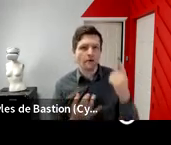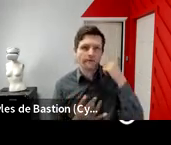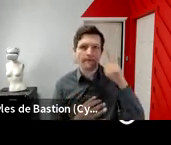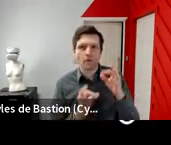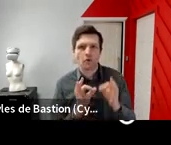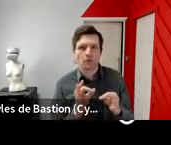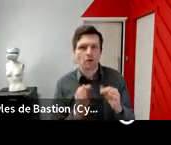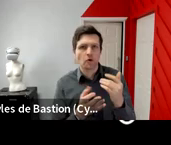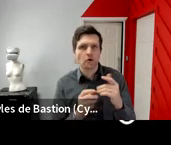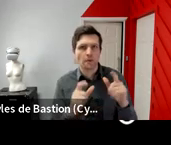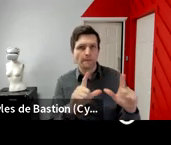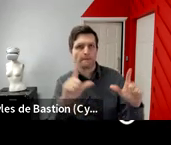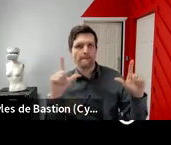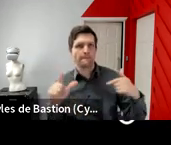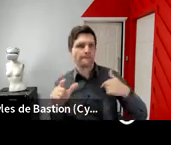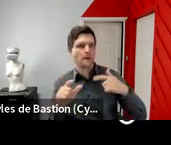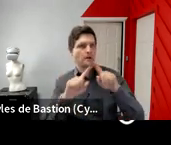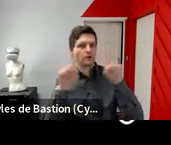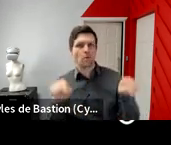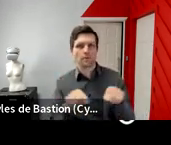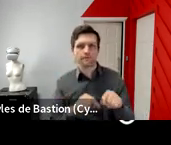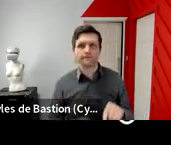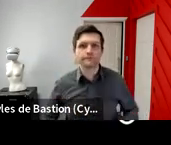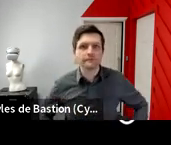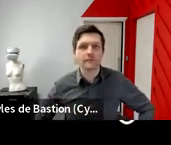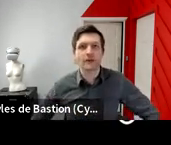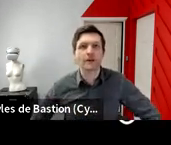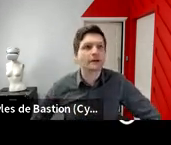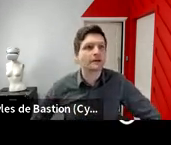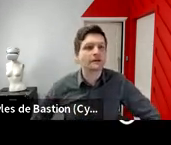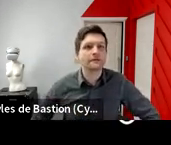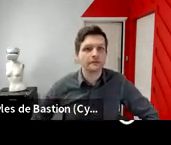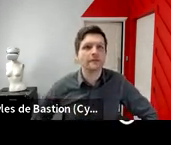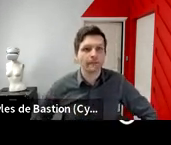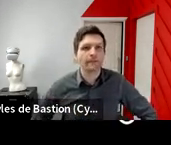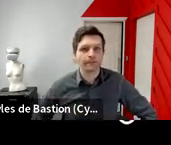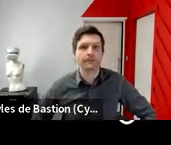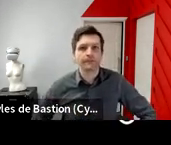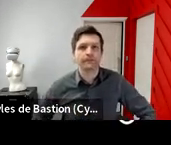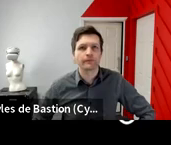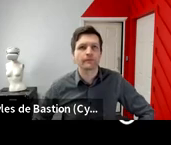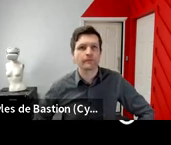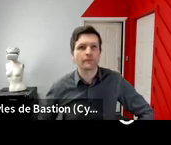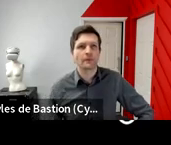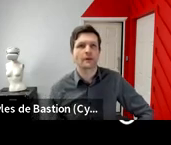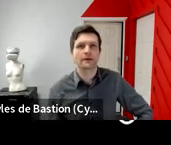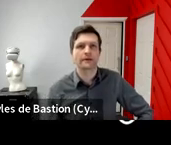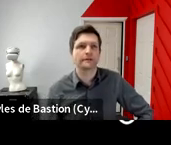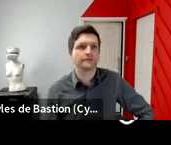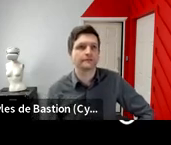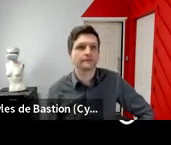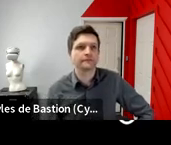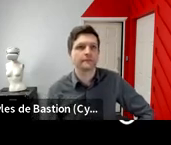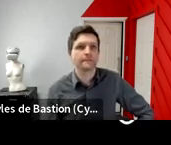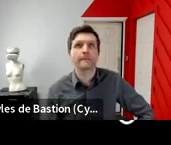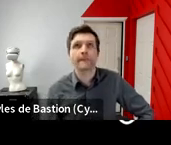mode, you should be able to slide and make the video image bigger and the slide smaller, but you have to be